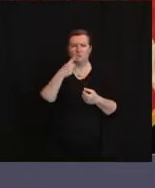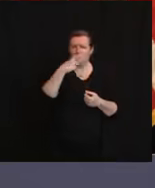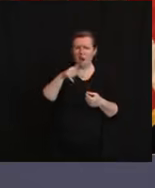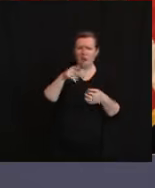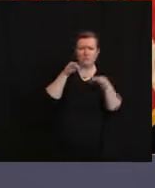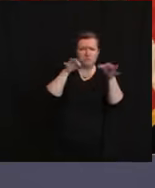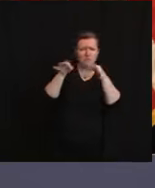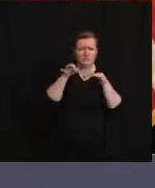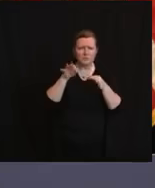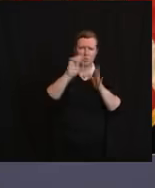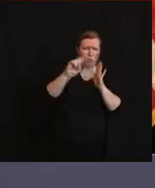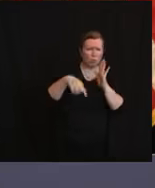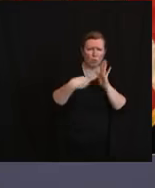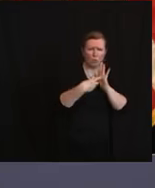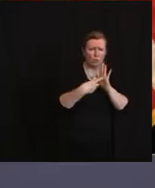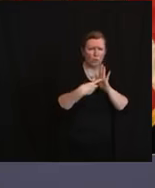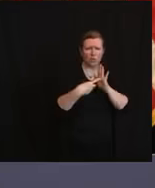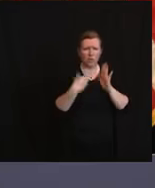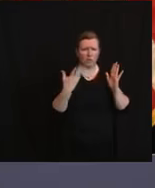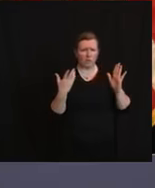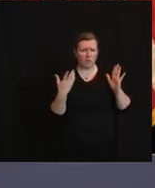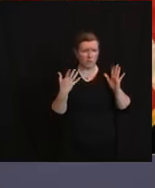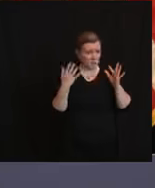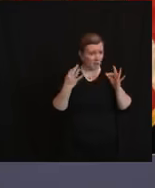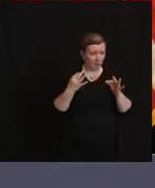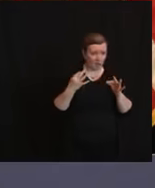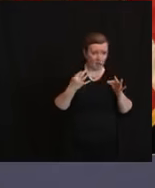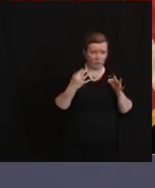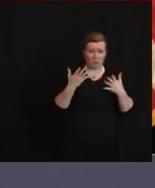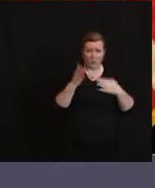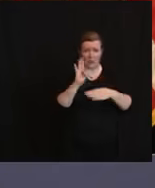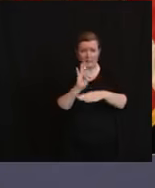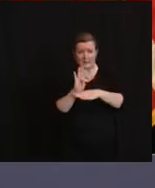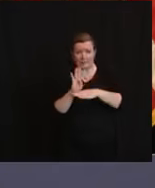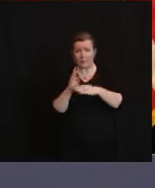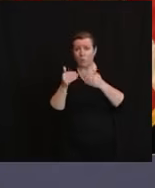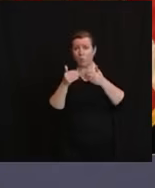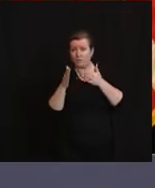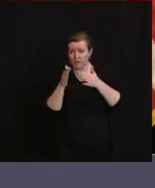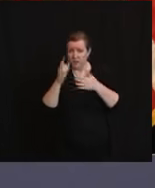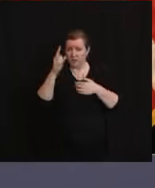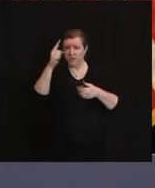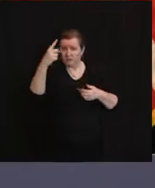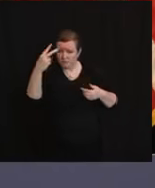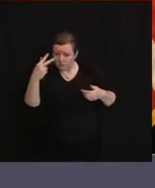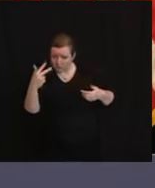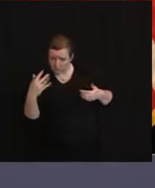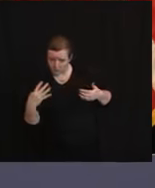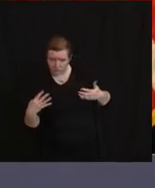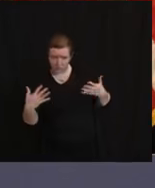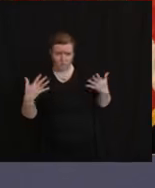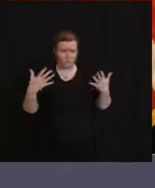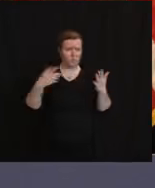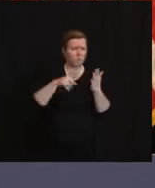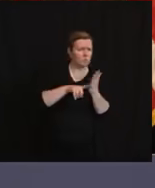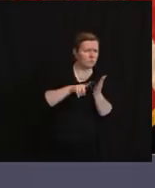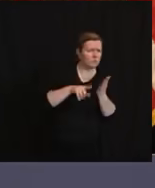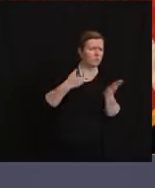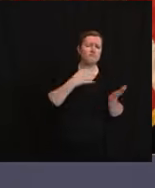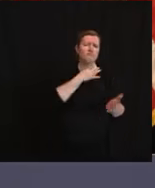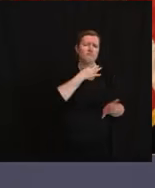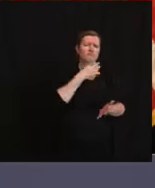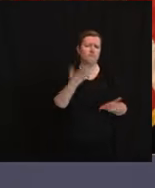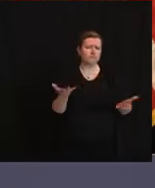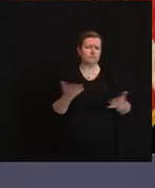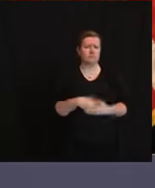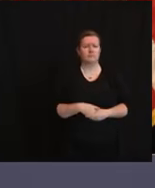of businesses will begin to reopen first, second, third, how that will be looked at, etc.?